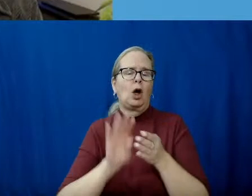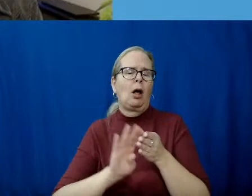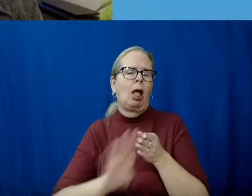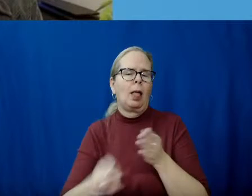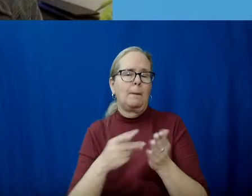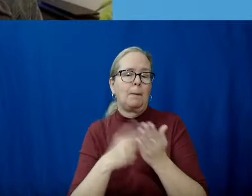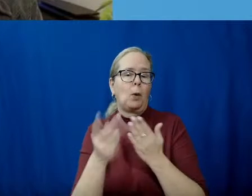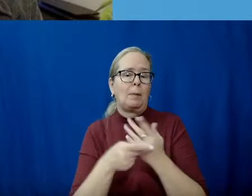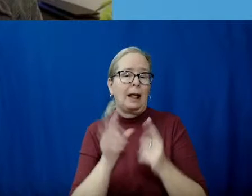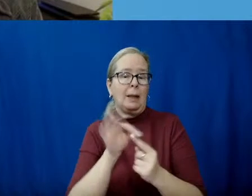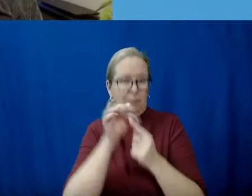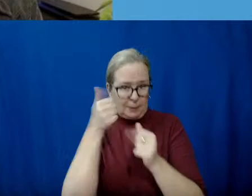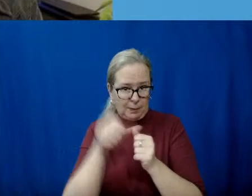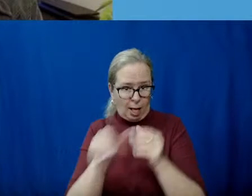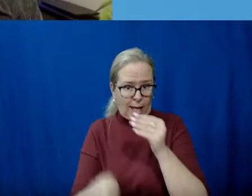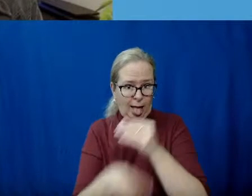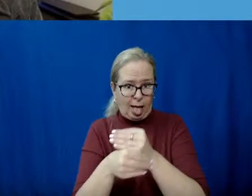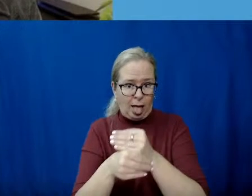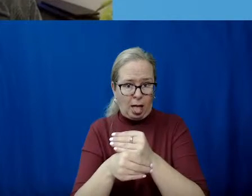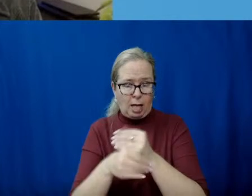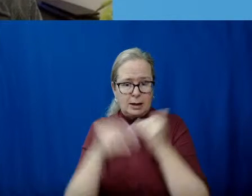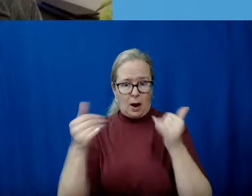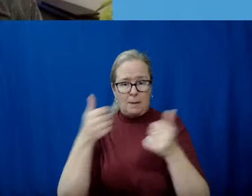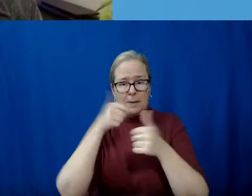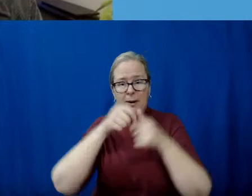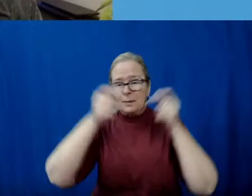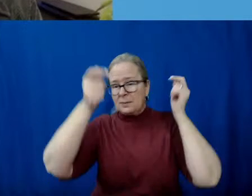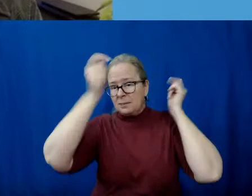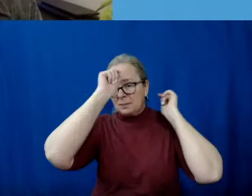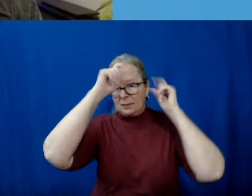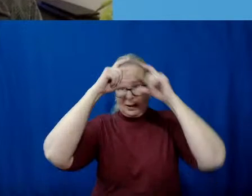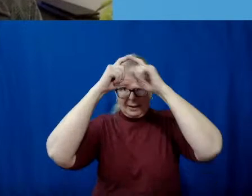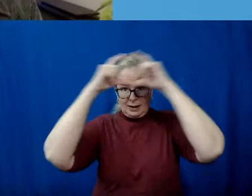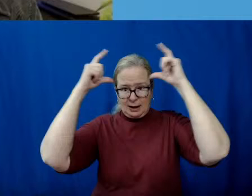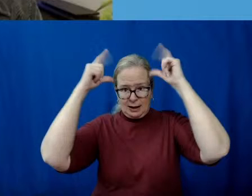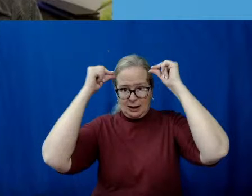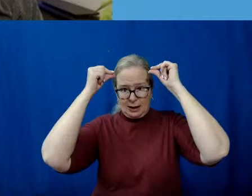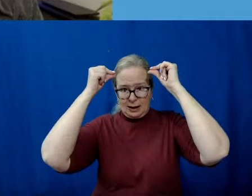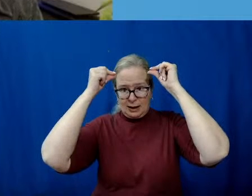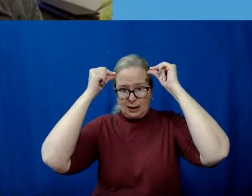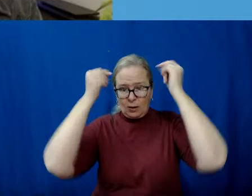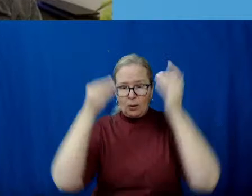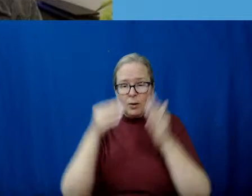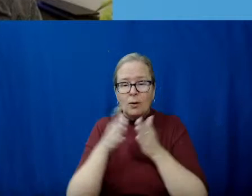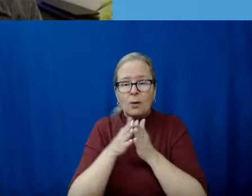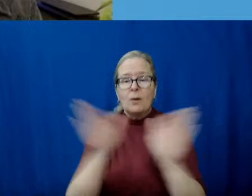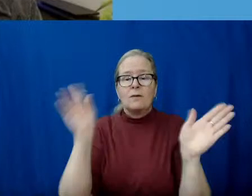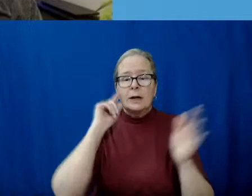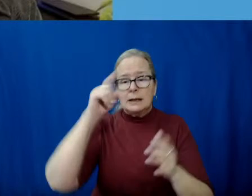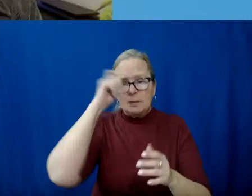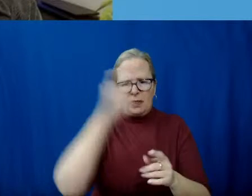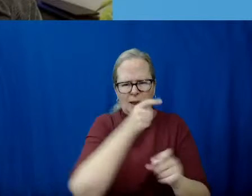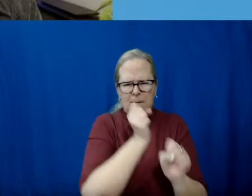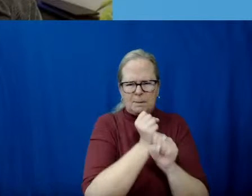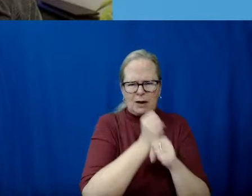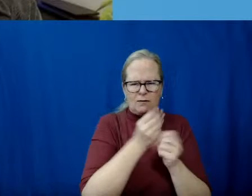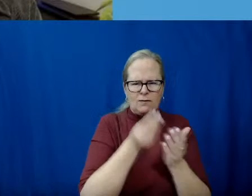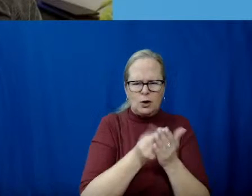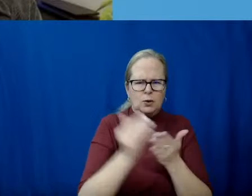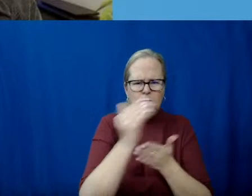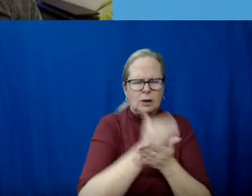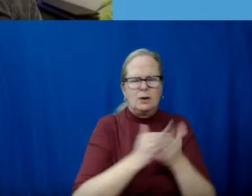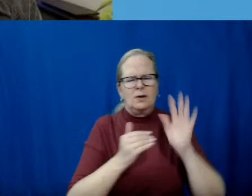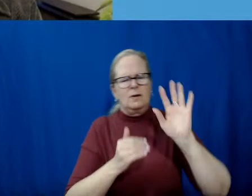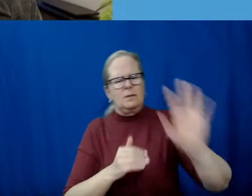was no learning from that? We are in the exact same space right now where we have essentially eliminated testing, tracing,